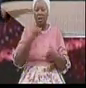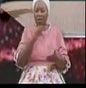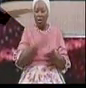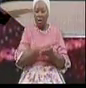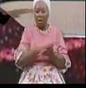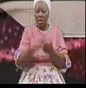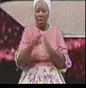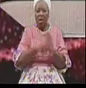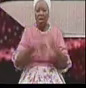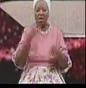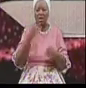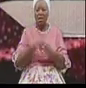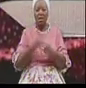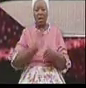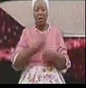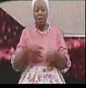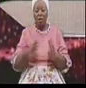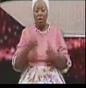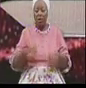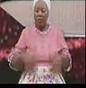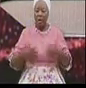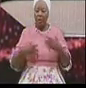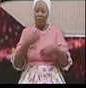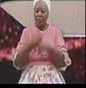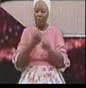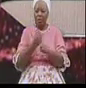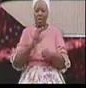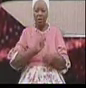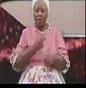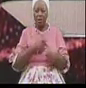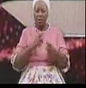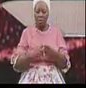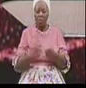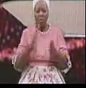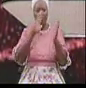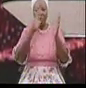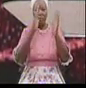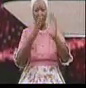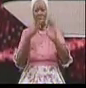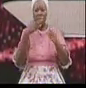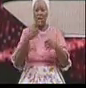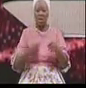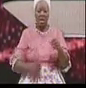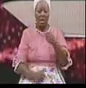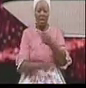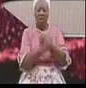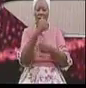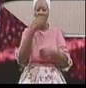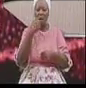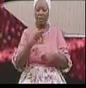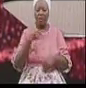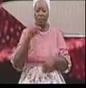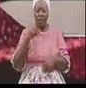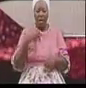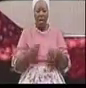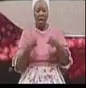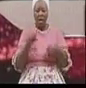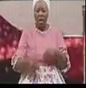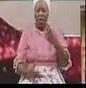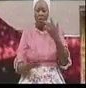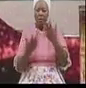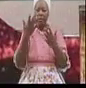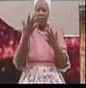uncleanness in our lifestyle makes us to face the danger of hell fire.